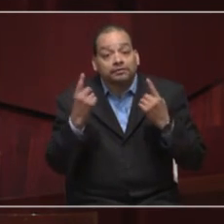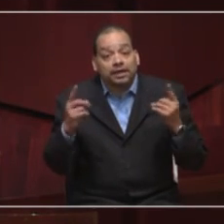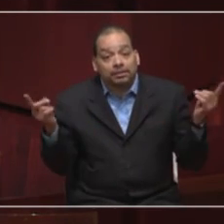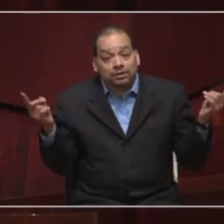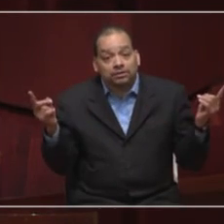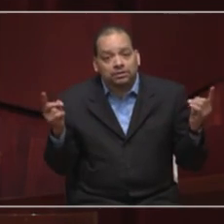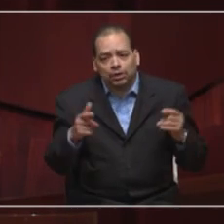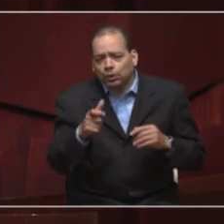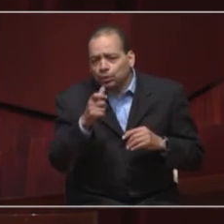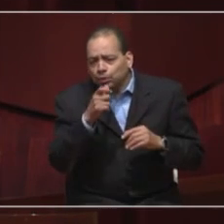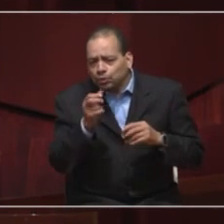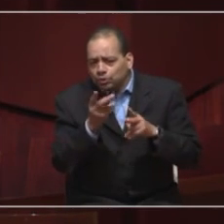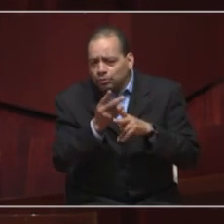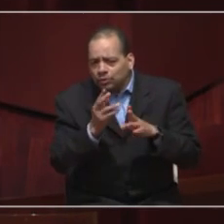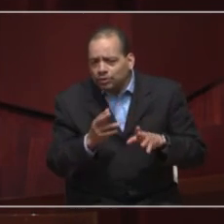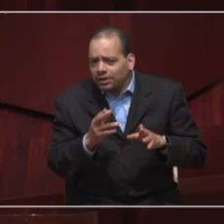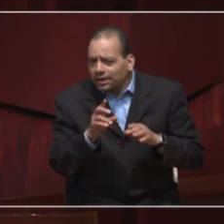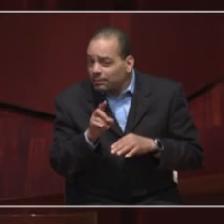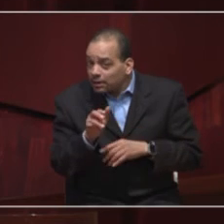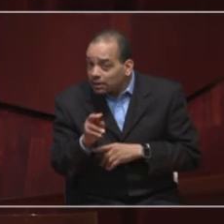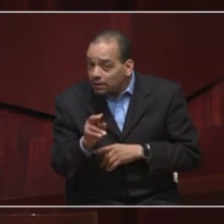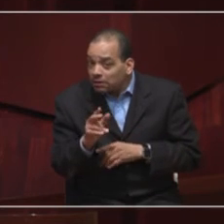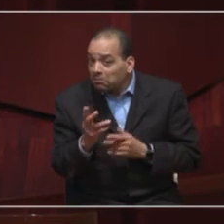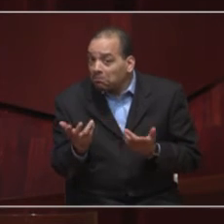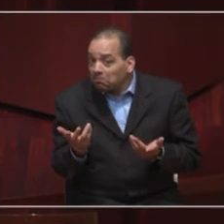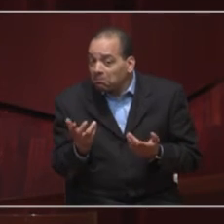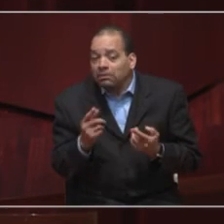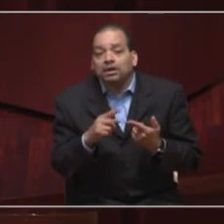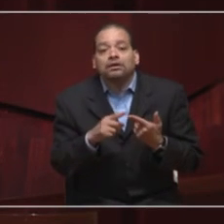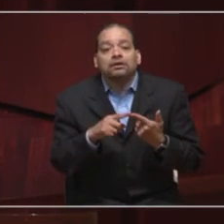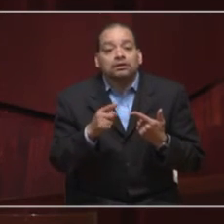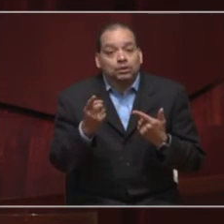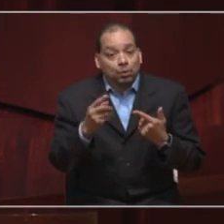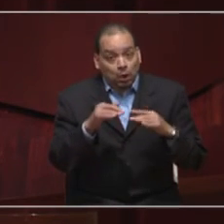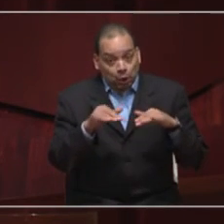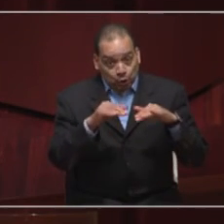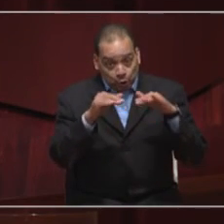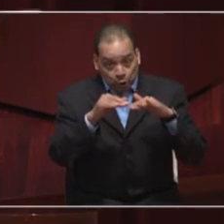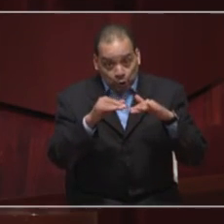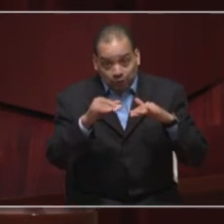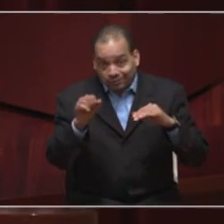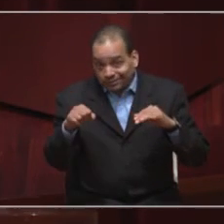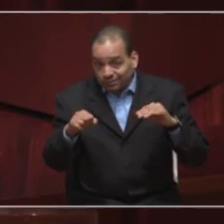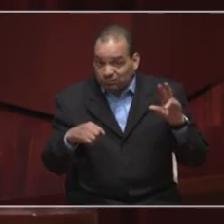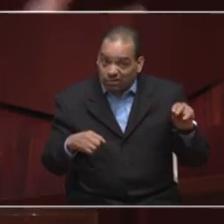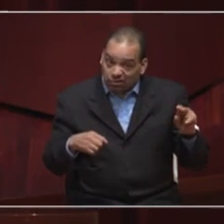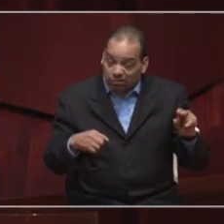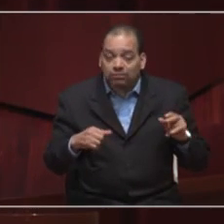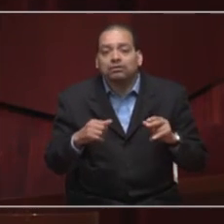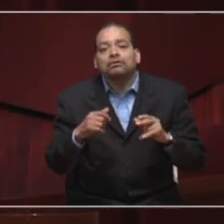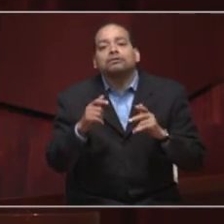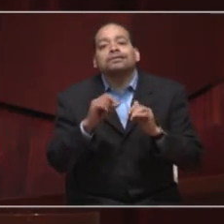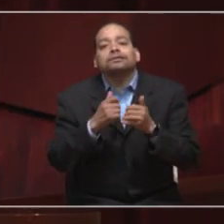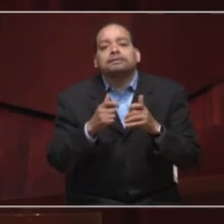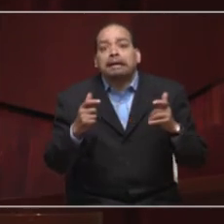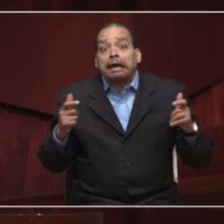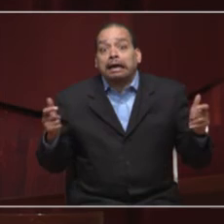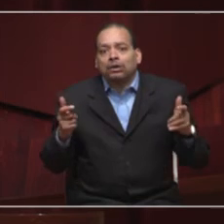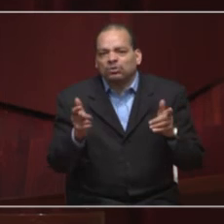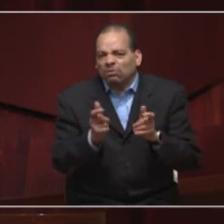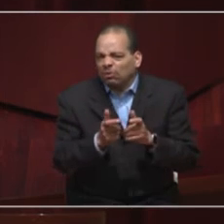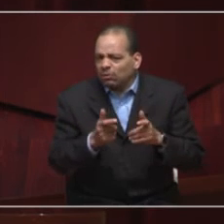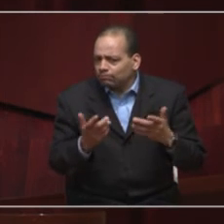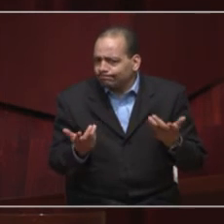super administrators are going to be. Do you want a hierarchical structure or not? How big's your agency? Is it important for you to centralize